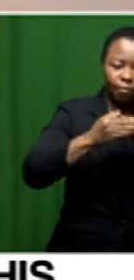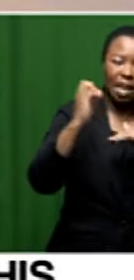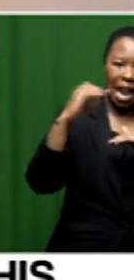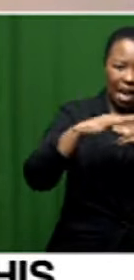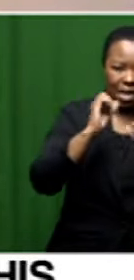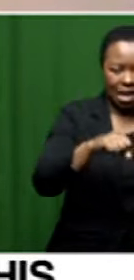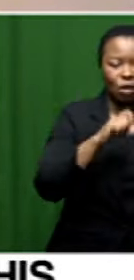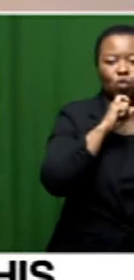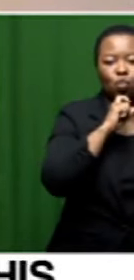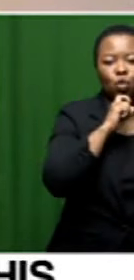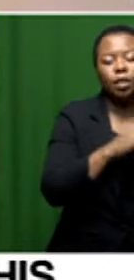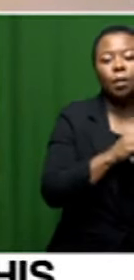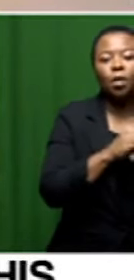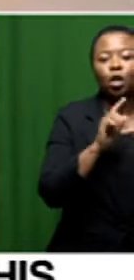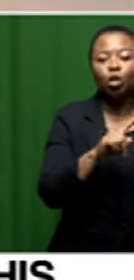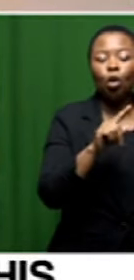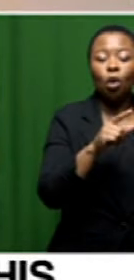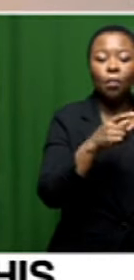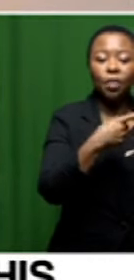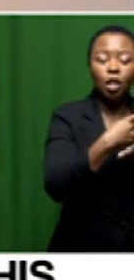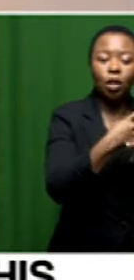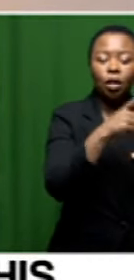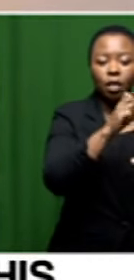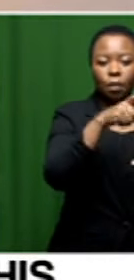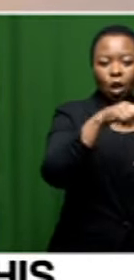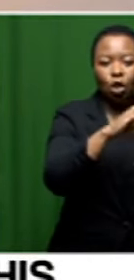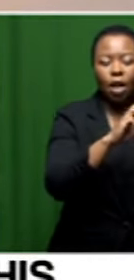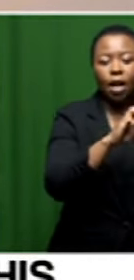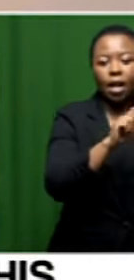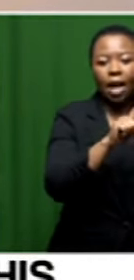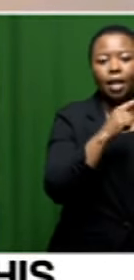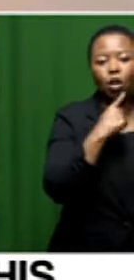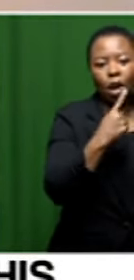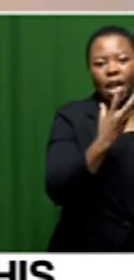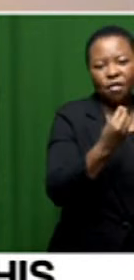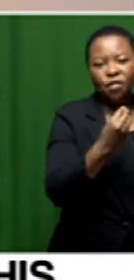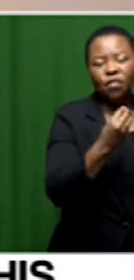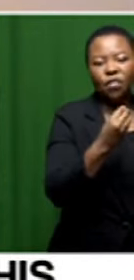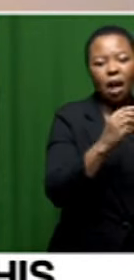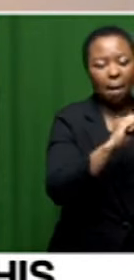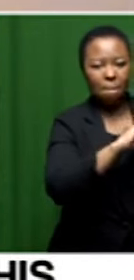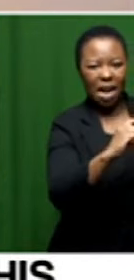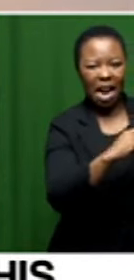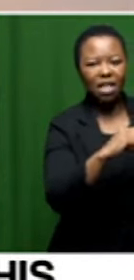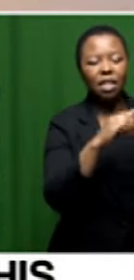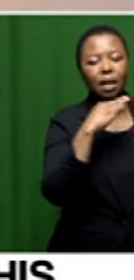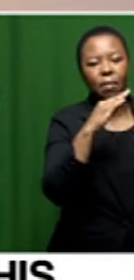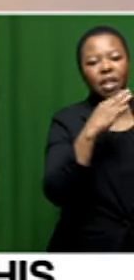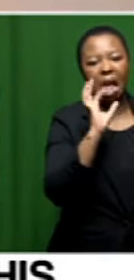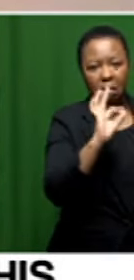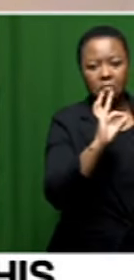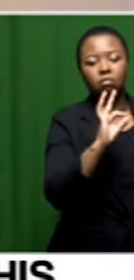light. Mm-hmm. In terms of spirulina, there is a product in the market called Marcus Rora spirulina that sort of ticks all these